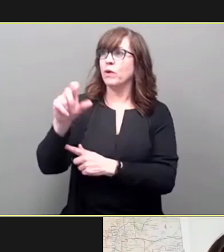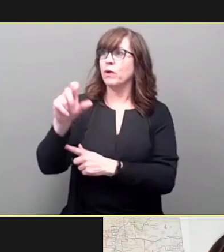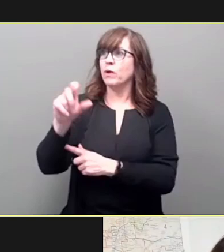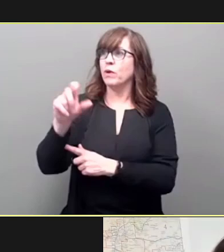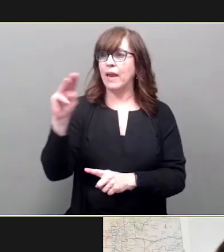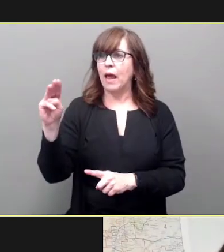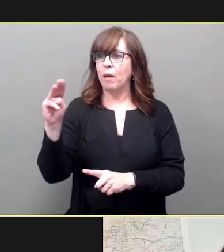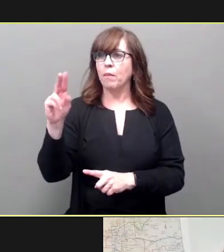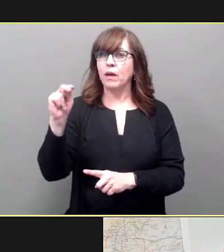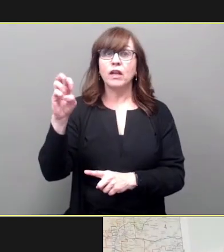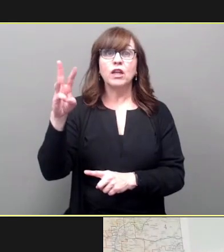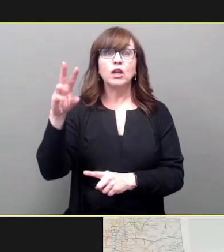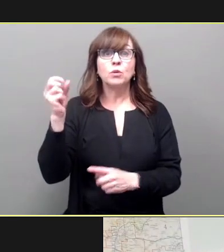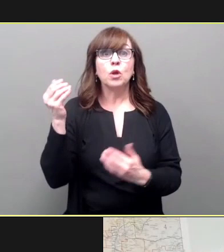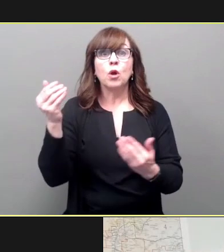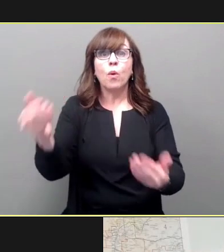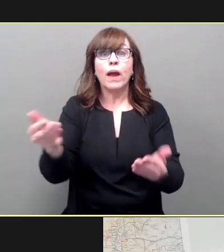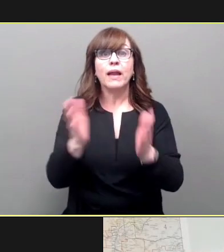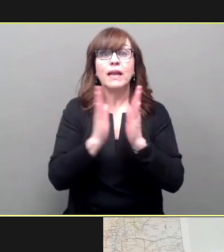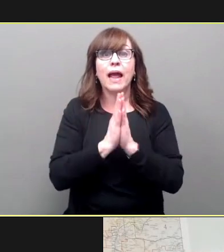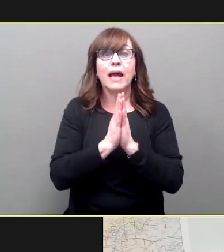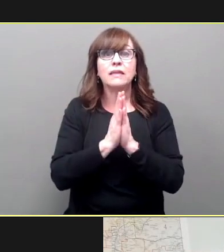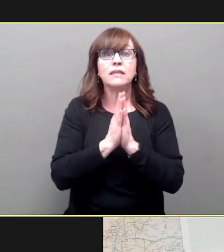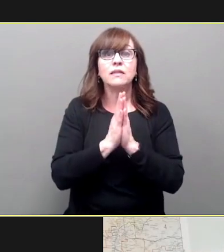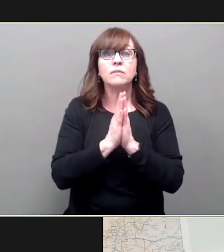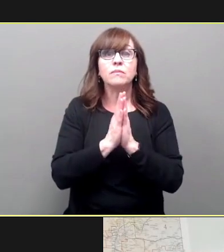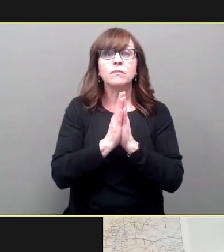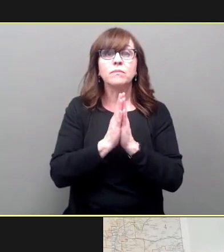Jared, go ahead and ask your question.